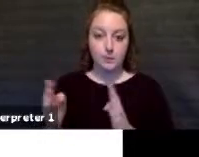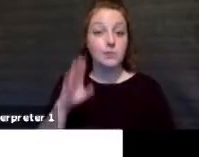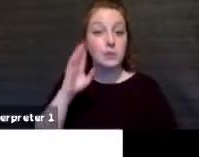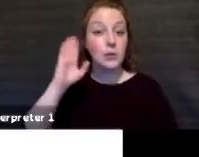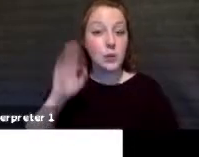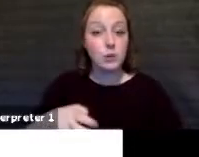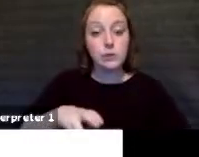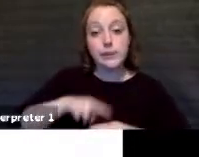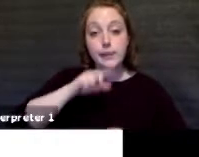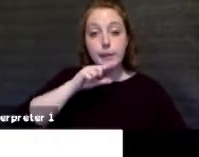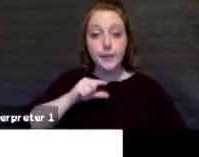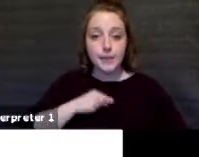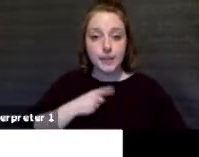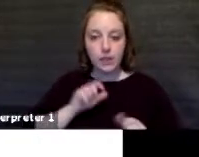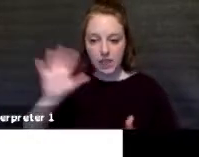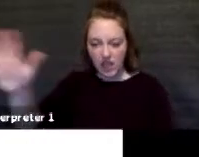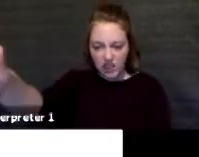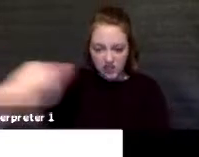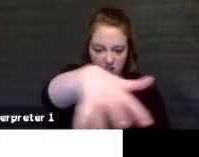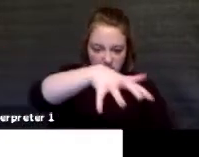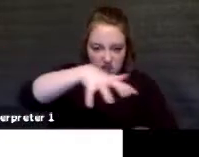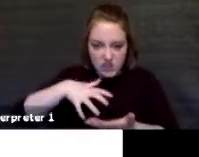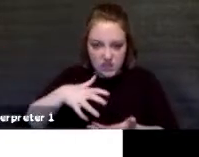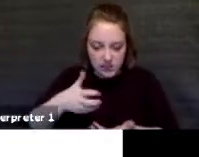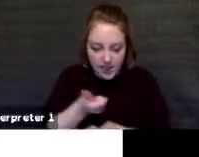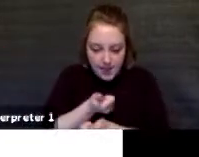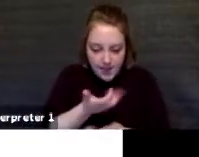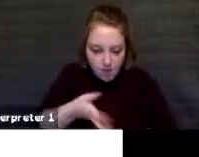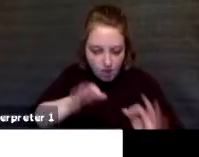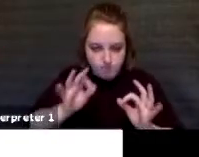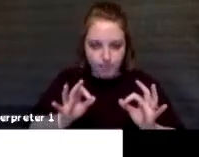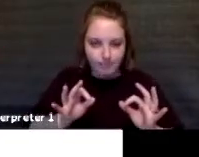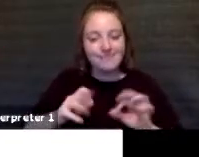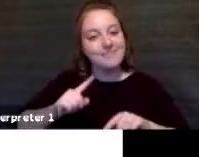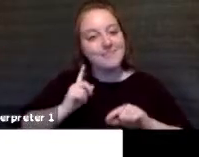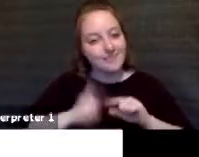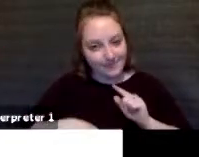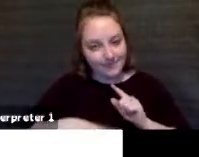you can't take the whole table with you as much as you would like to moving forward.